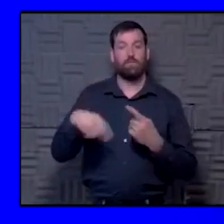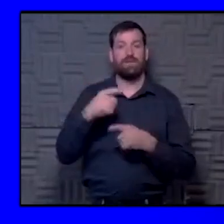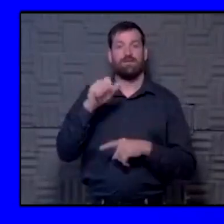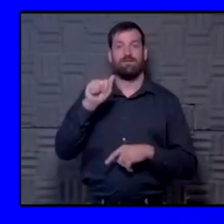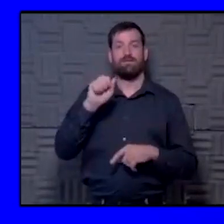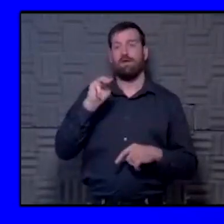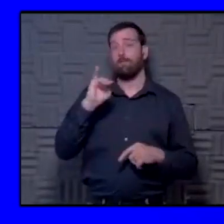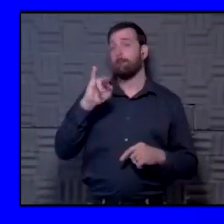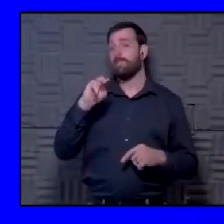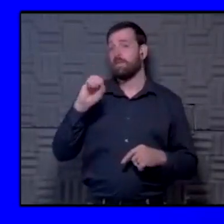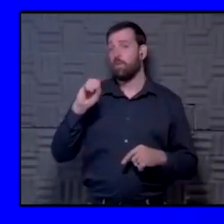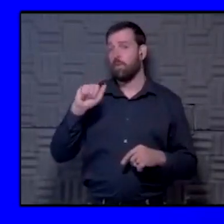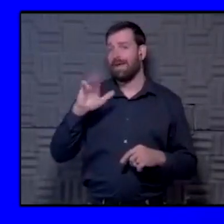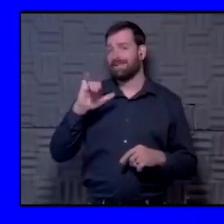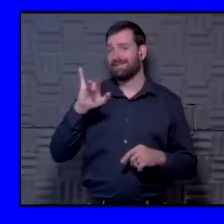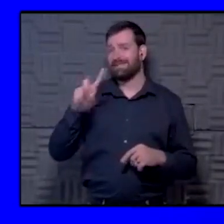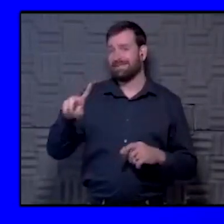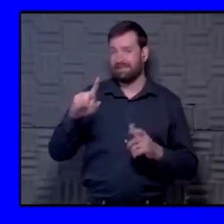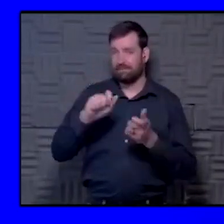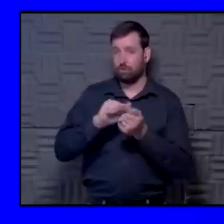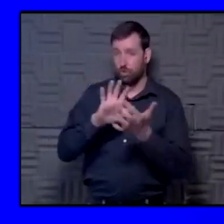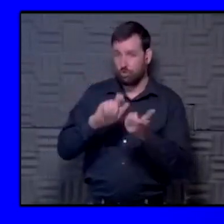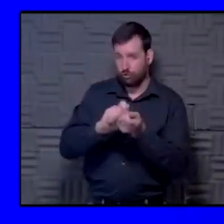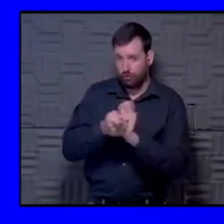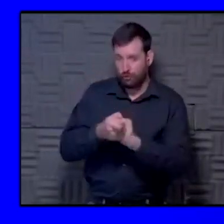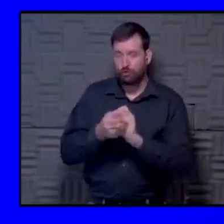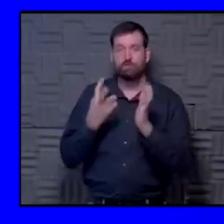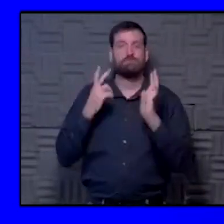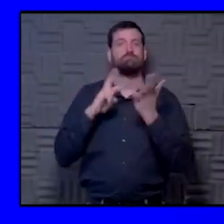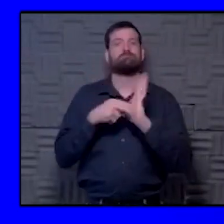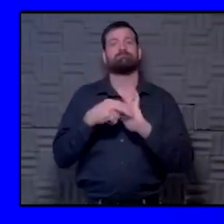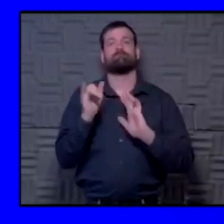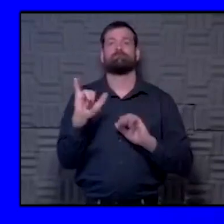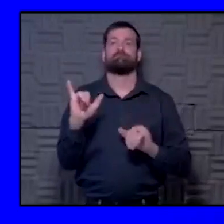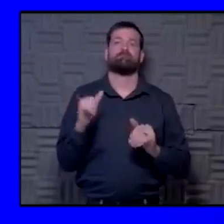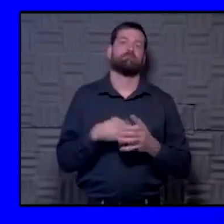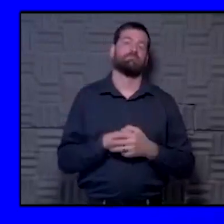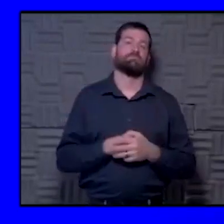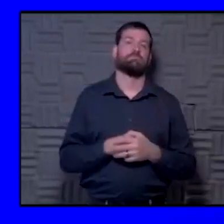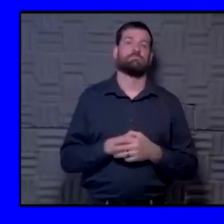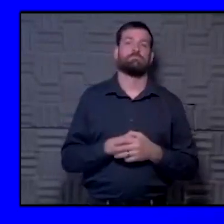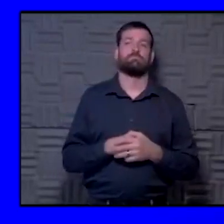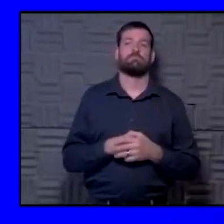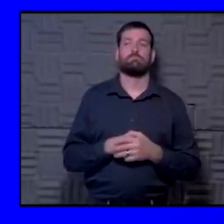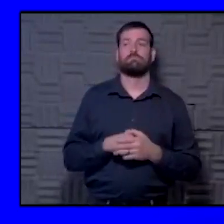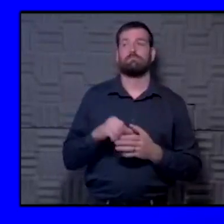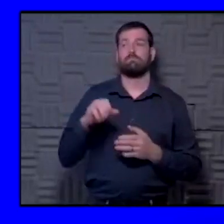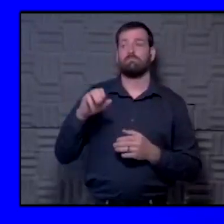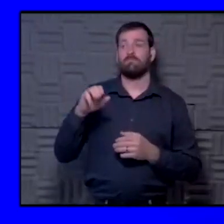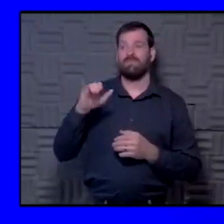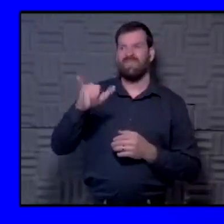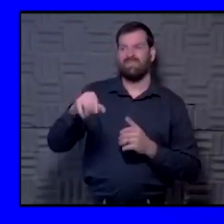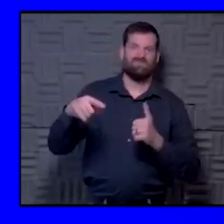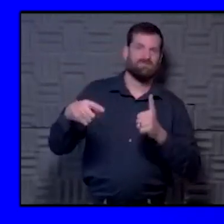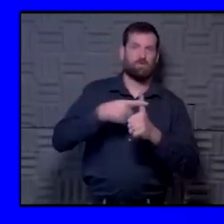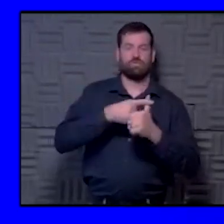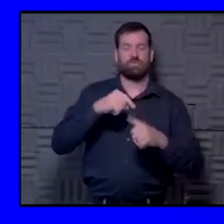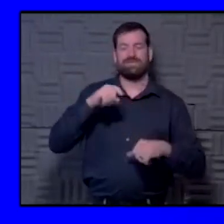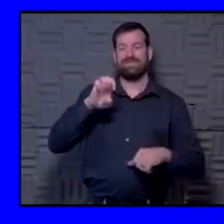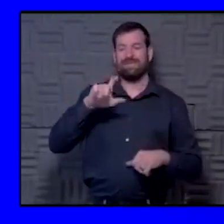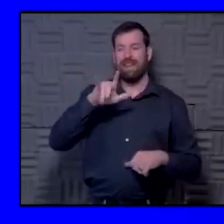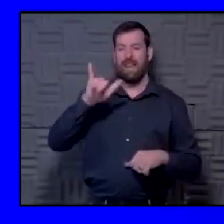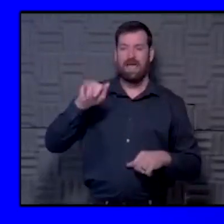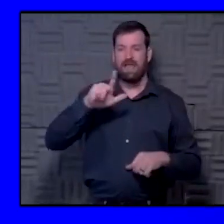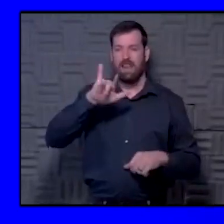amino acids are changed, it causes a change. So that something like the bamlanivimab, that first Eli Lilly antibody, does